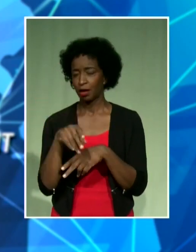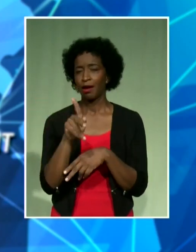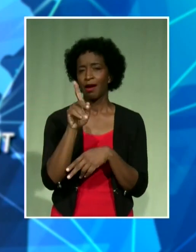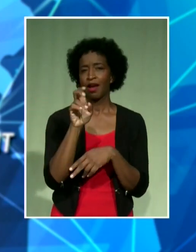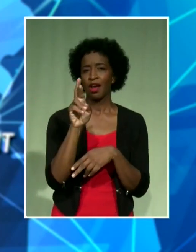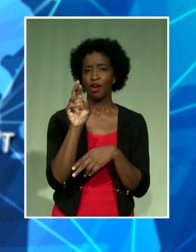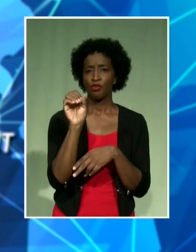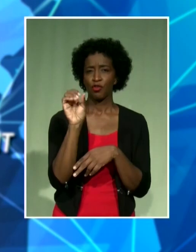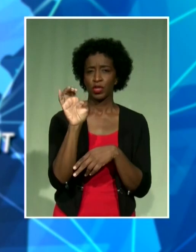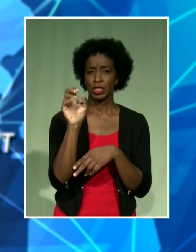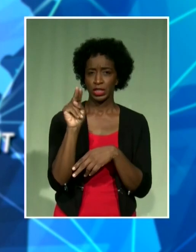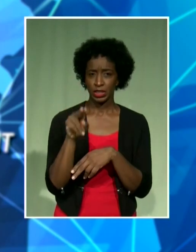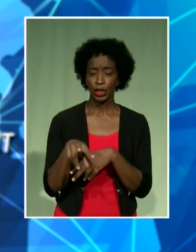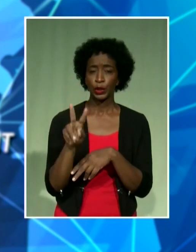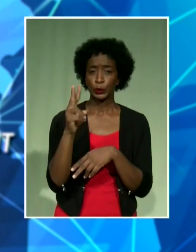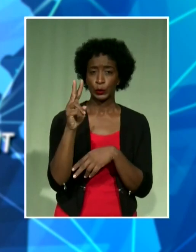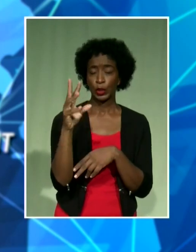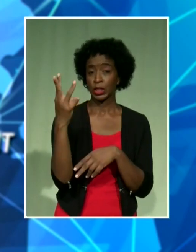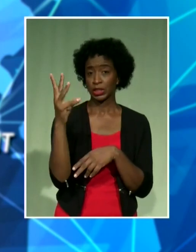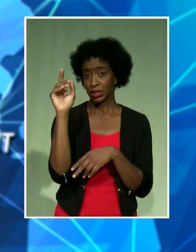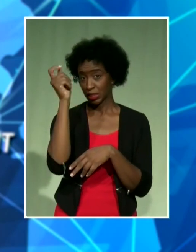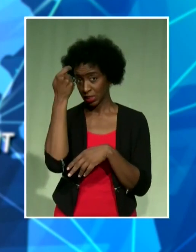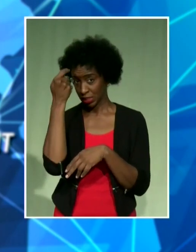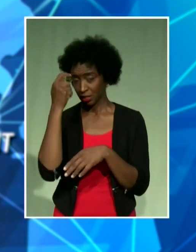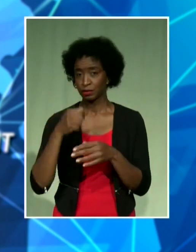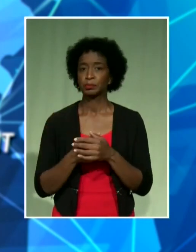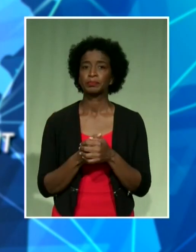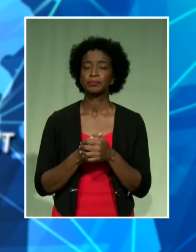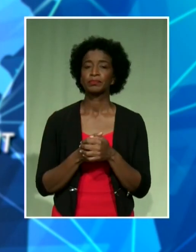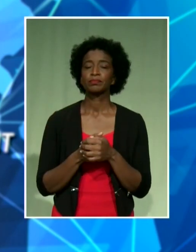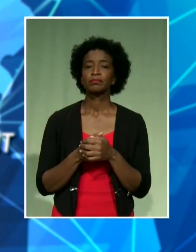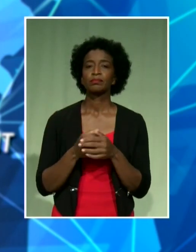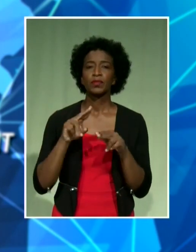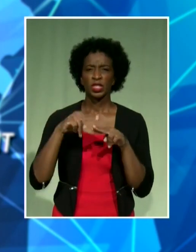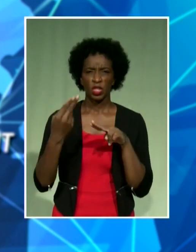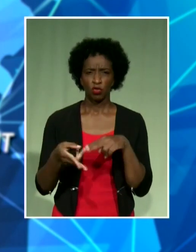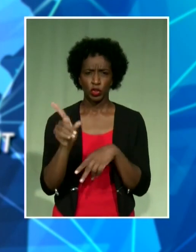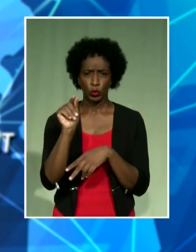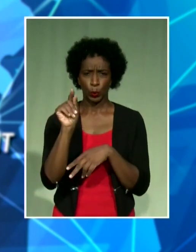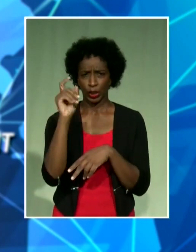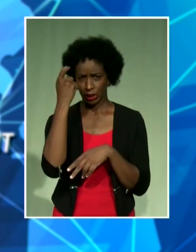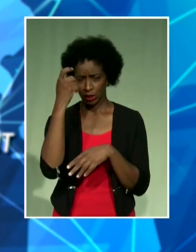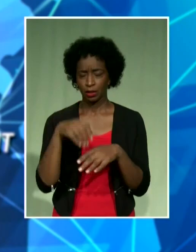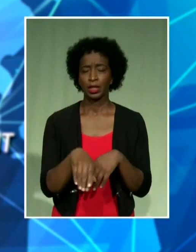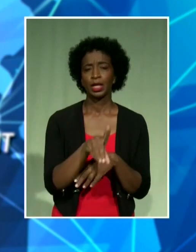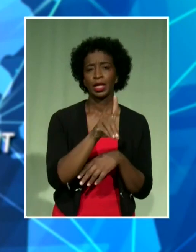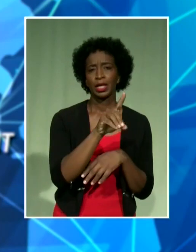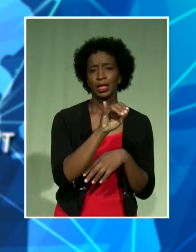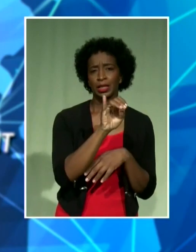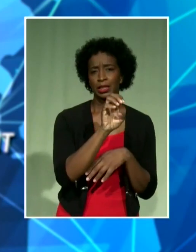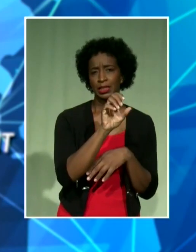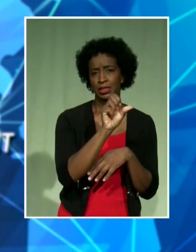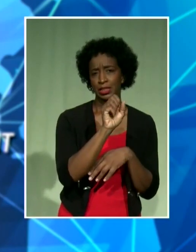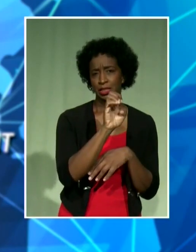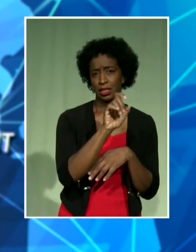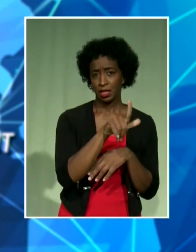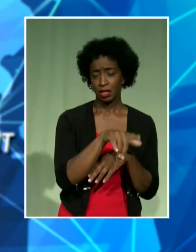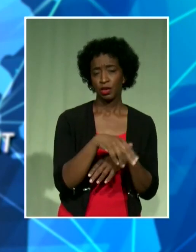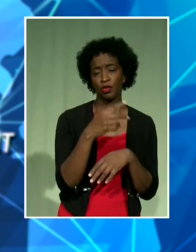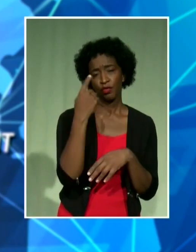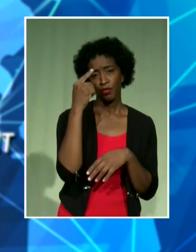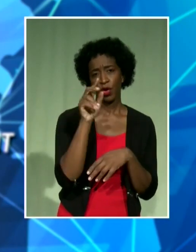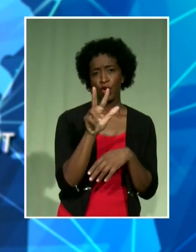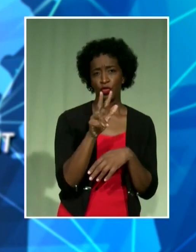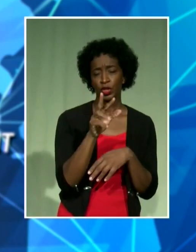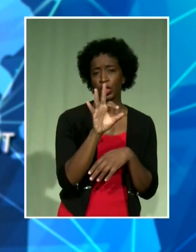cost $2.16 per liter, a savings of 20 cents. Diesel will now sell for $3.94 per liter,